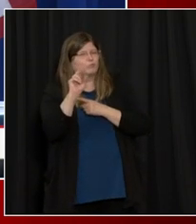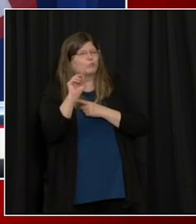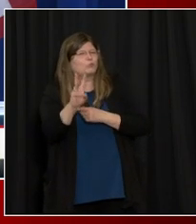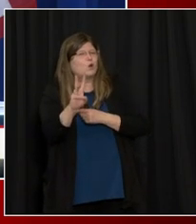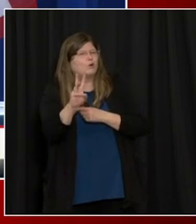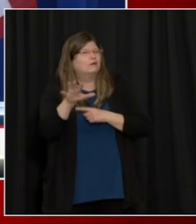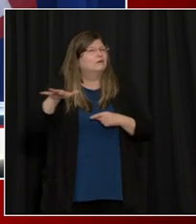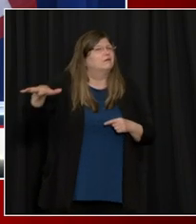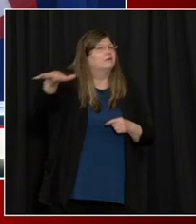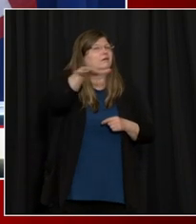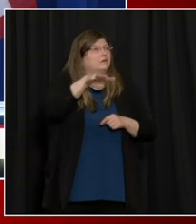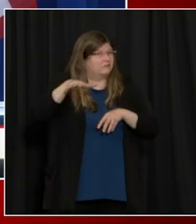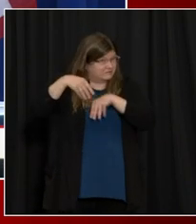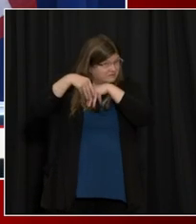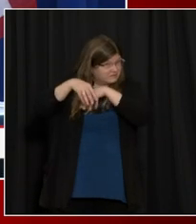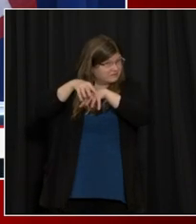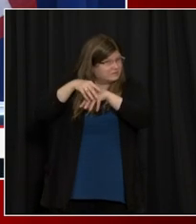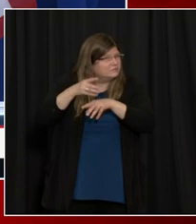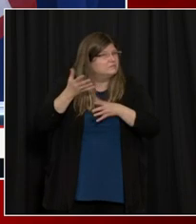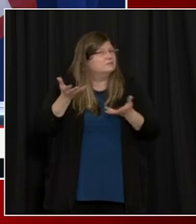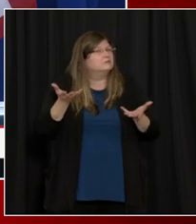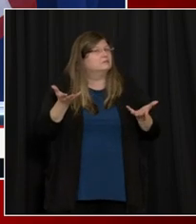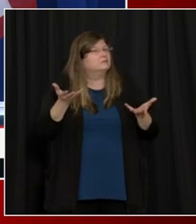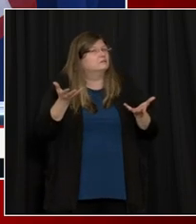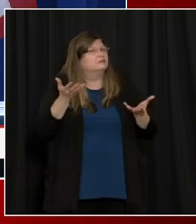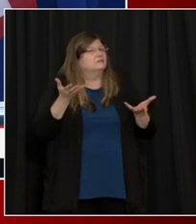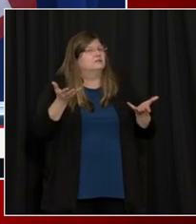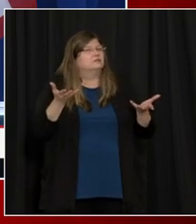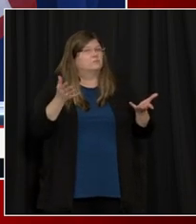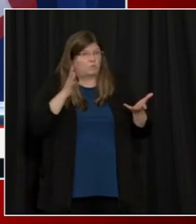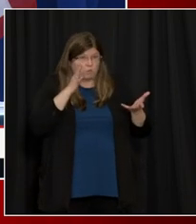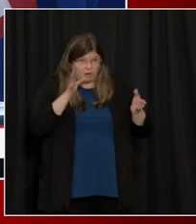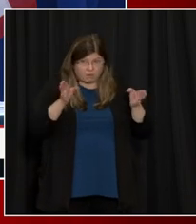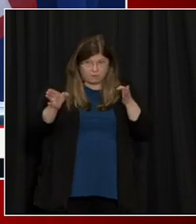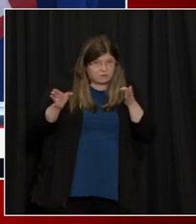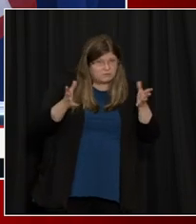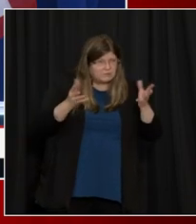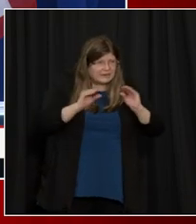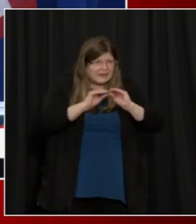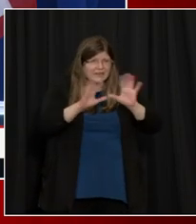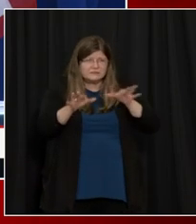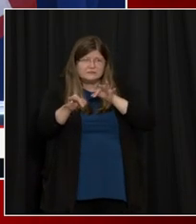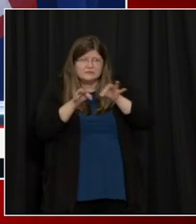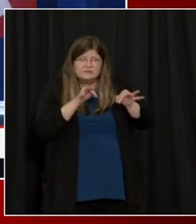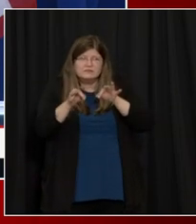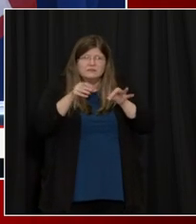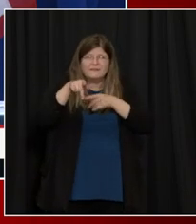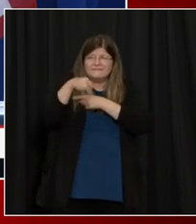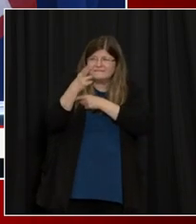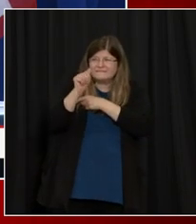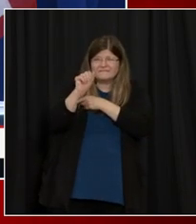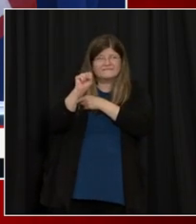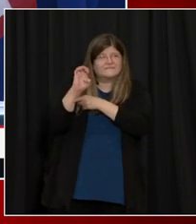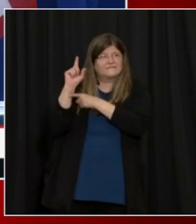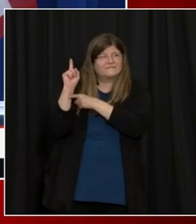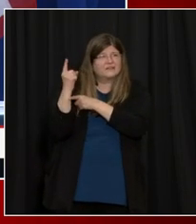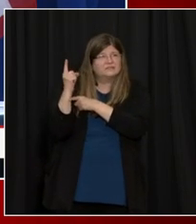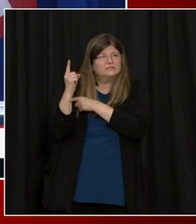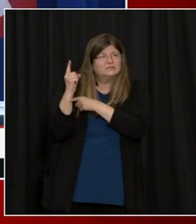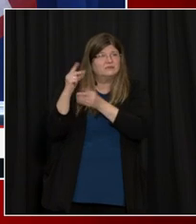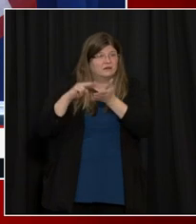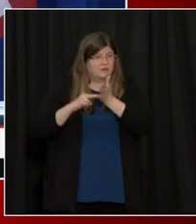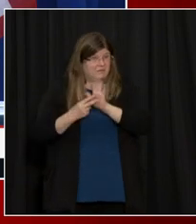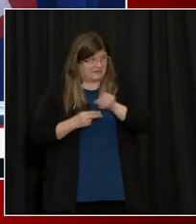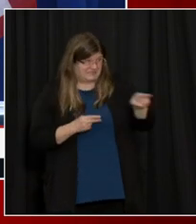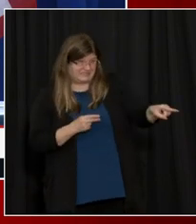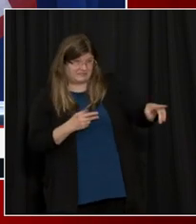on this, as well as one downtown, clarification on this, under phase one, those activities will be suspended, am I